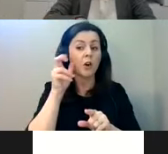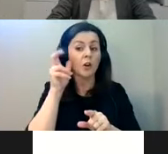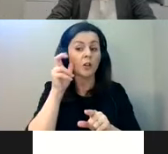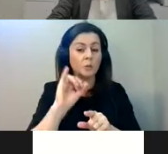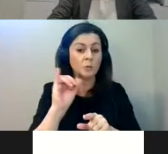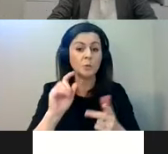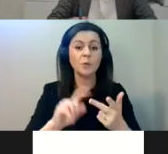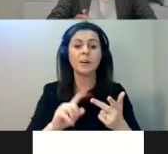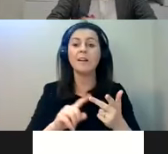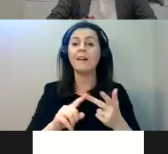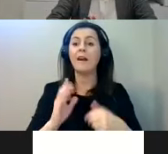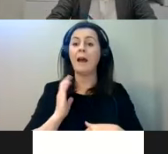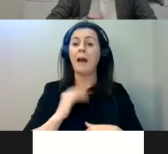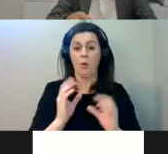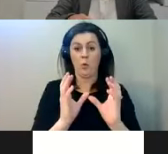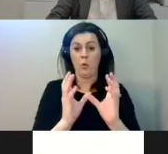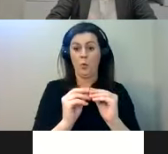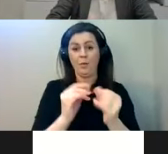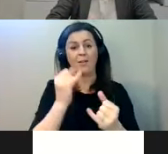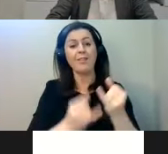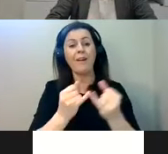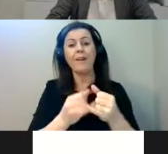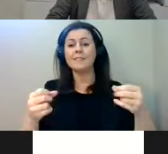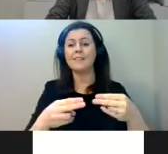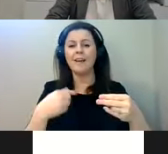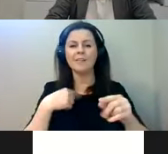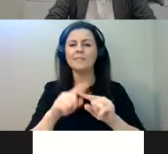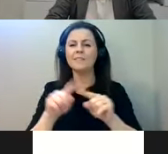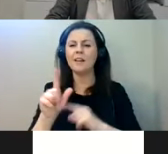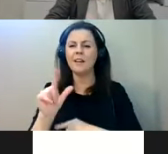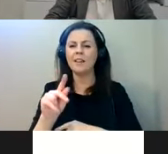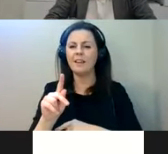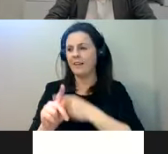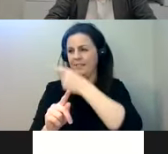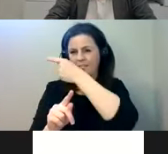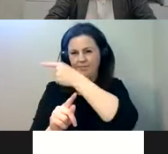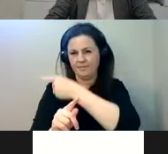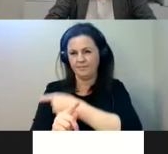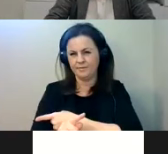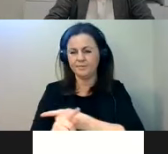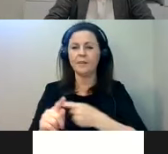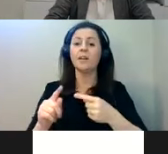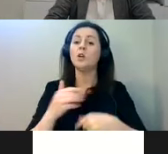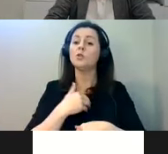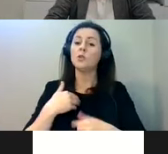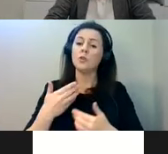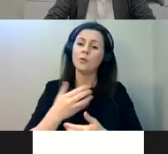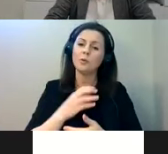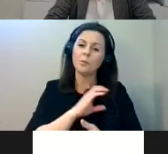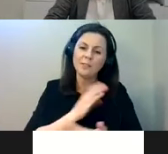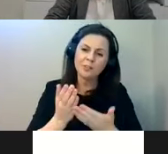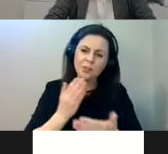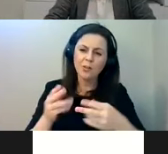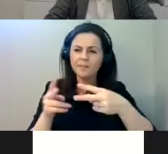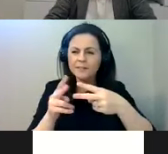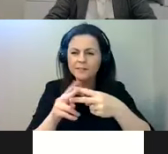the webinar so people can access them, including the two documents from the Toronto Police Services and the coordinating committee that they've